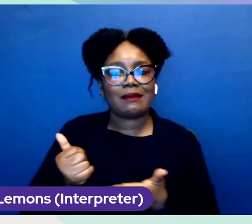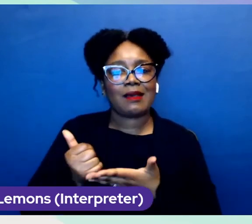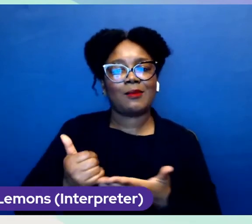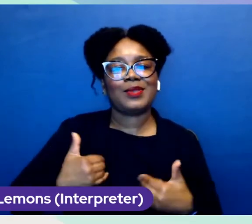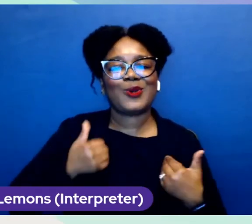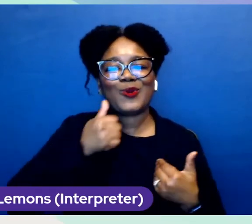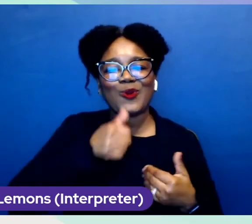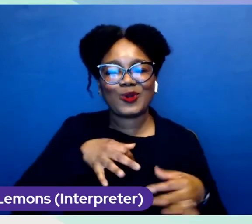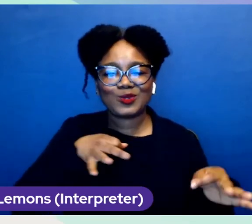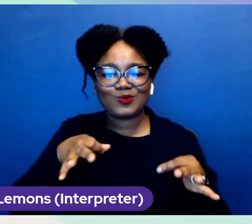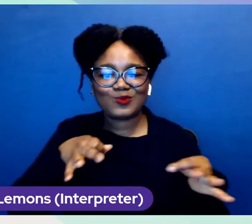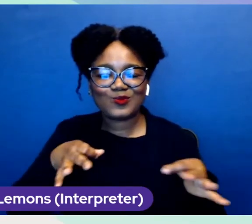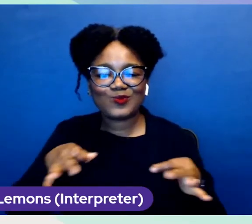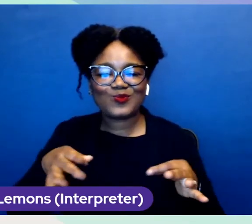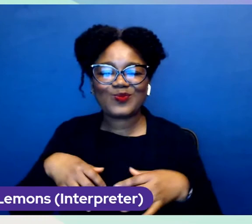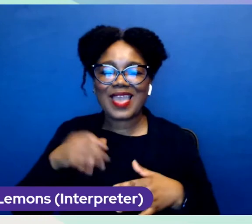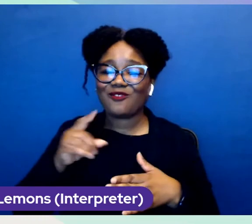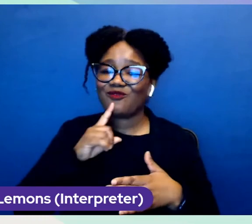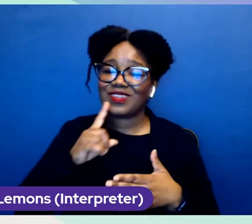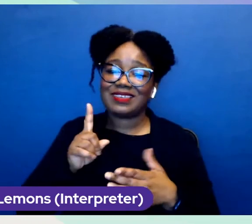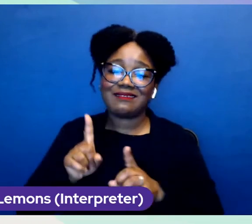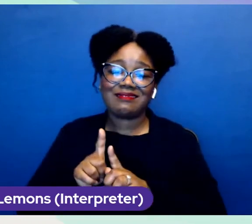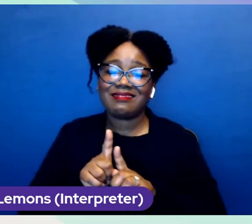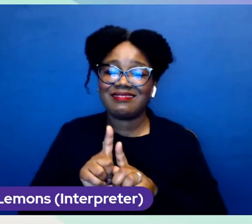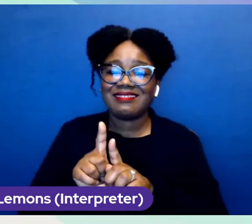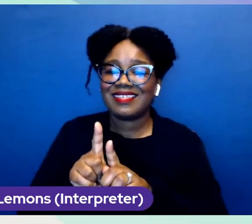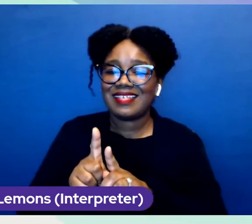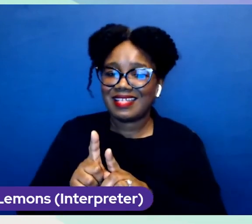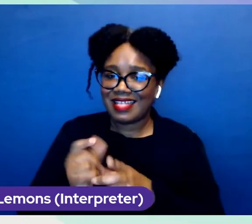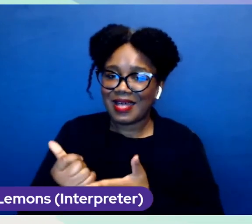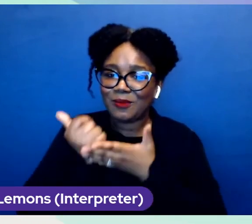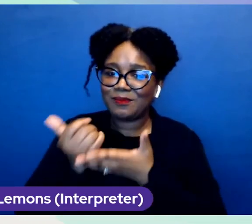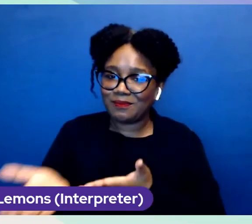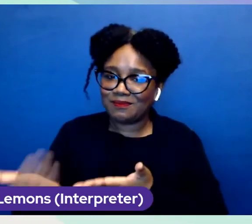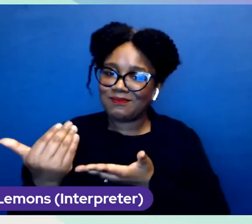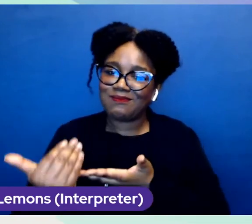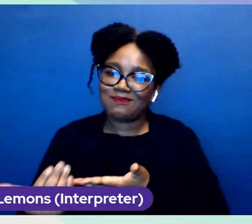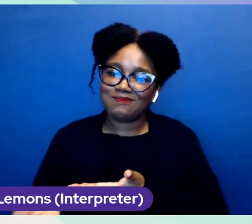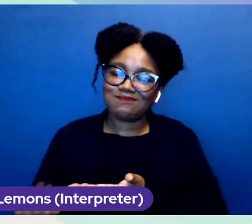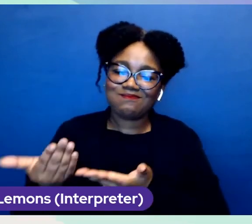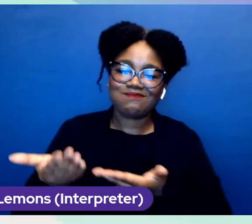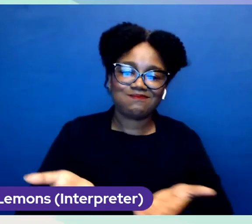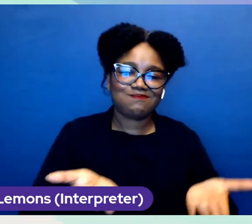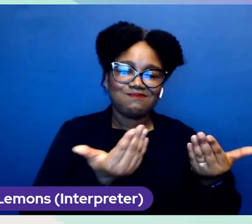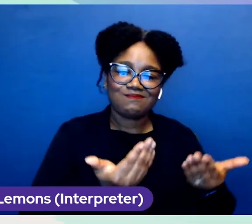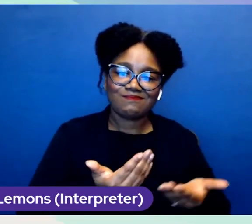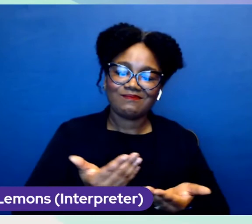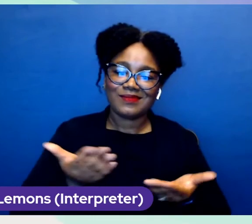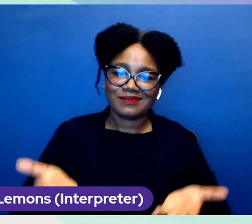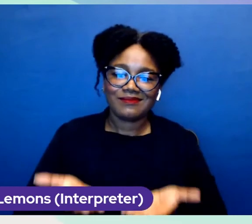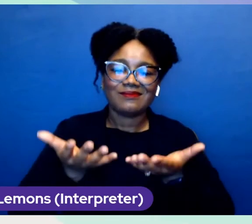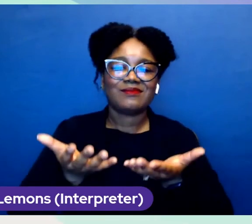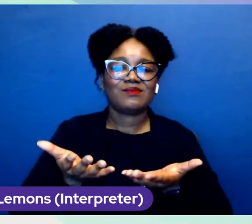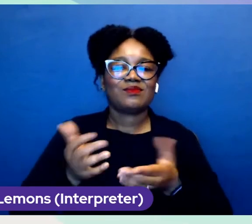their hand and sort of, you know, provide a mattress where they can fall on and not hurt themselves. So I'm